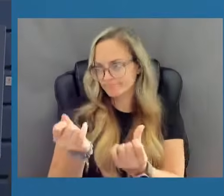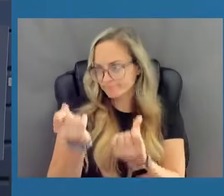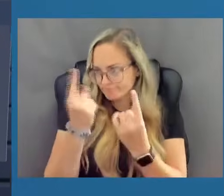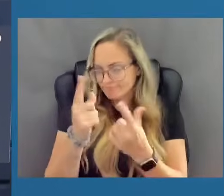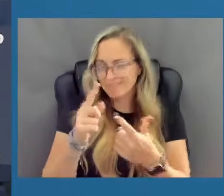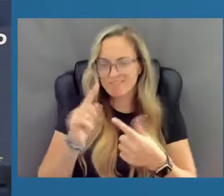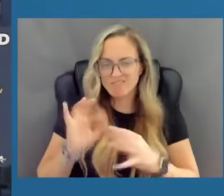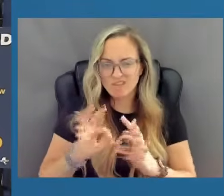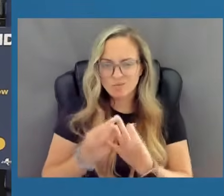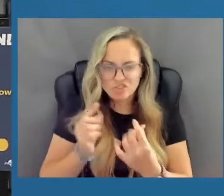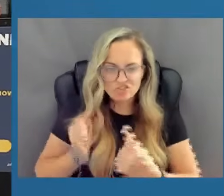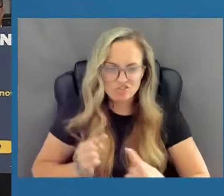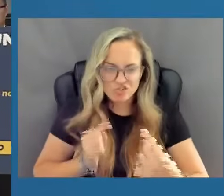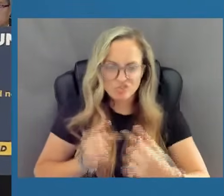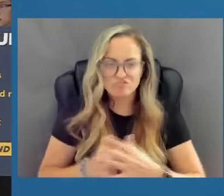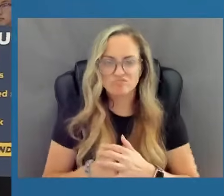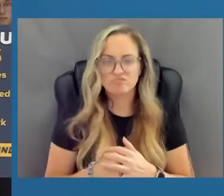struggle.